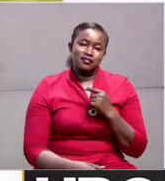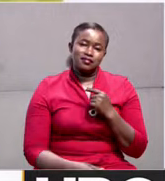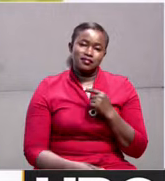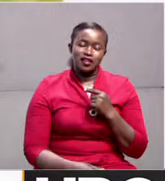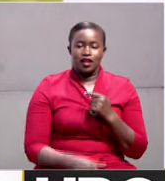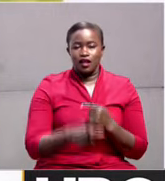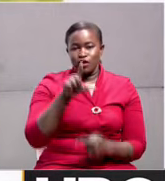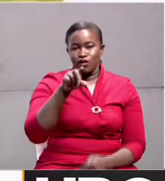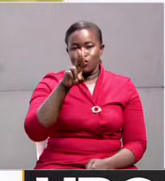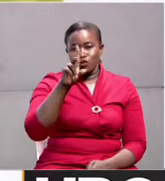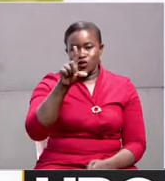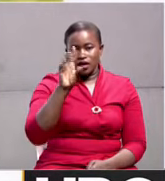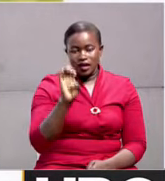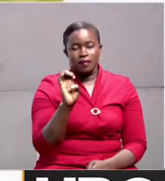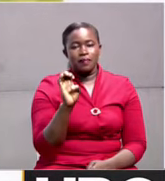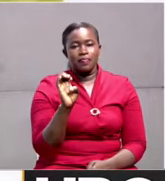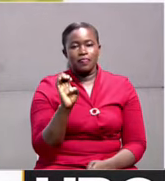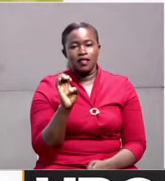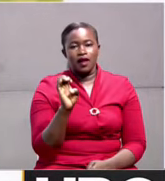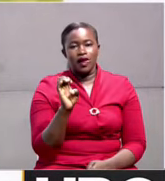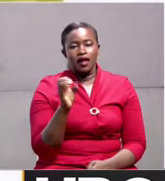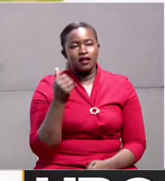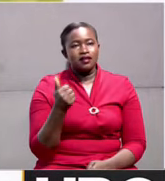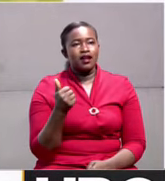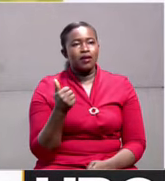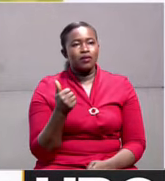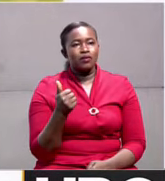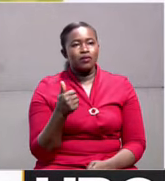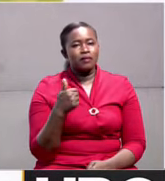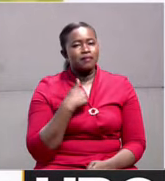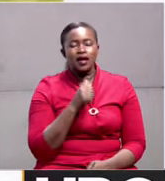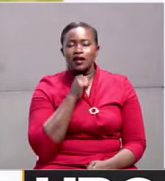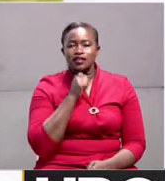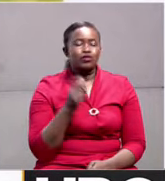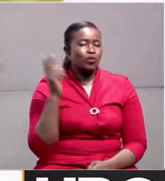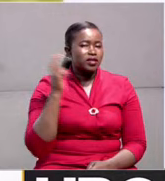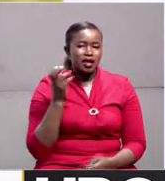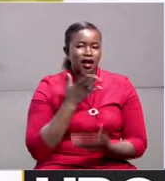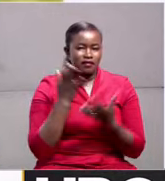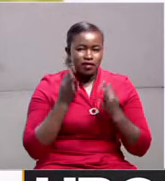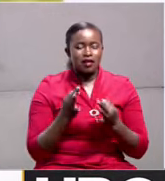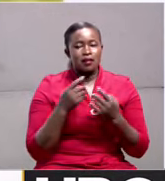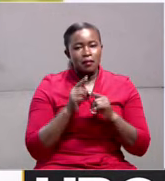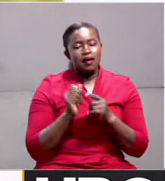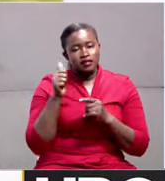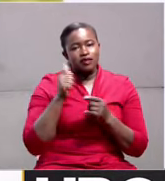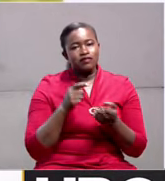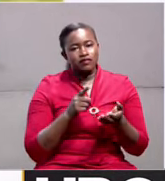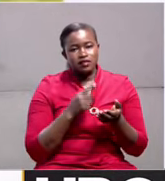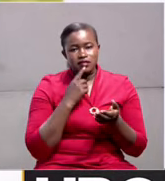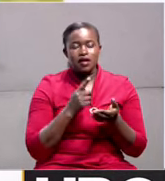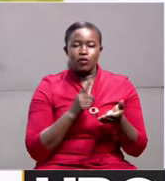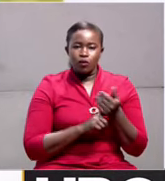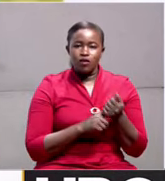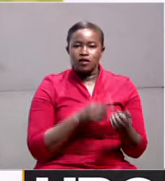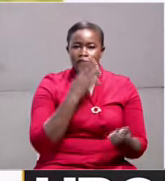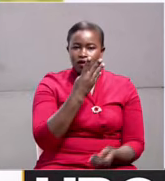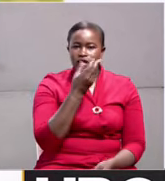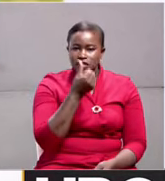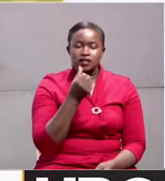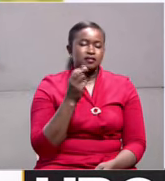Rule. Now you heard what he was saying. I was not hearing everything he was saying, but I think he was talking of earning 46 million or something like